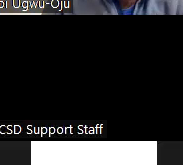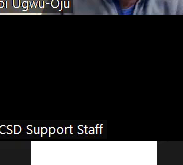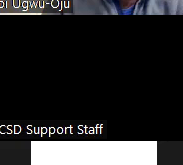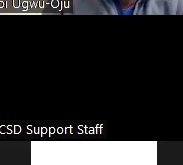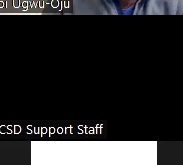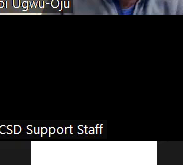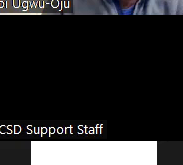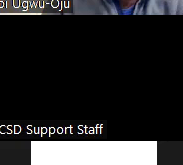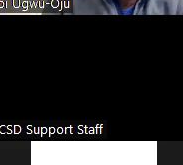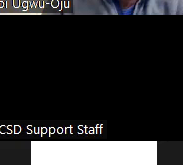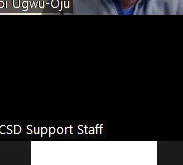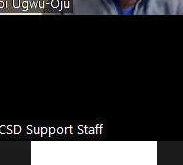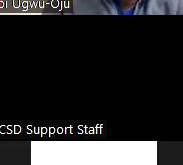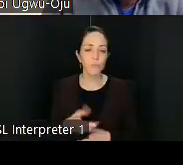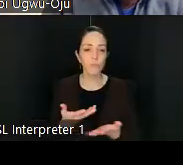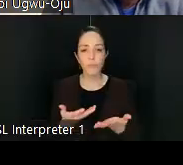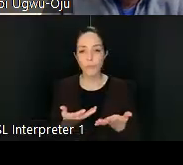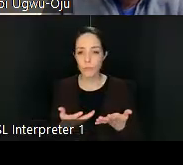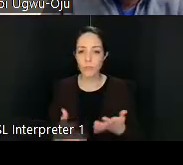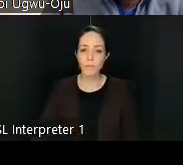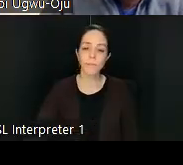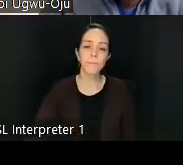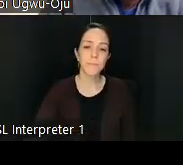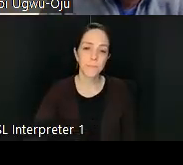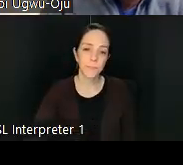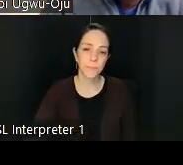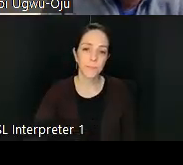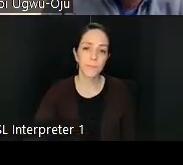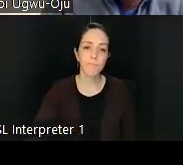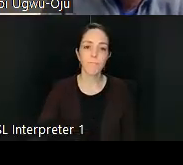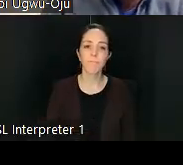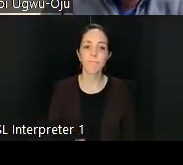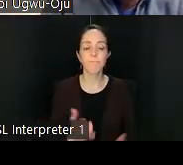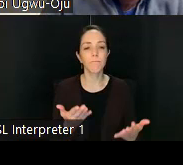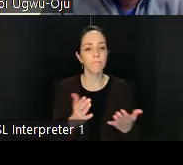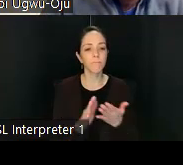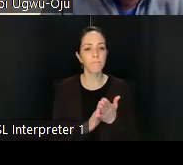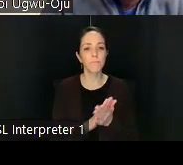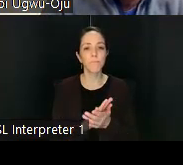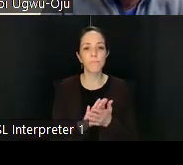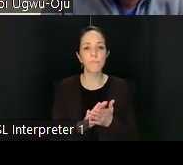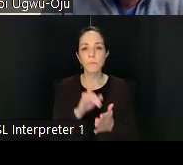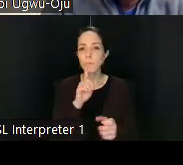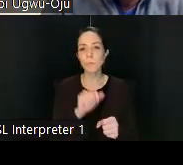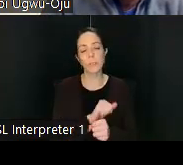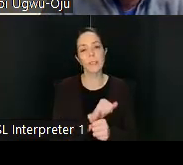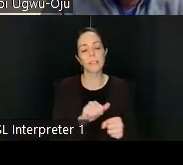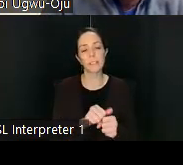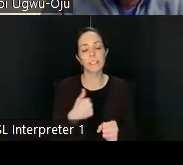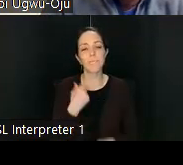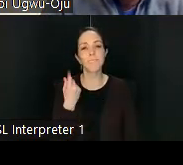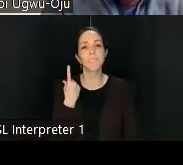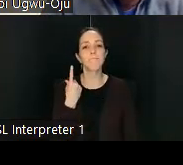should really go in being realistic about, yeah, it's expensive. We're